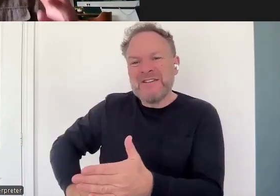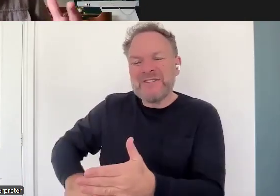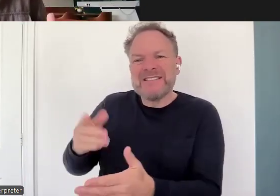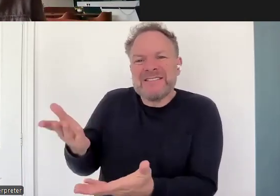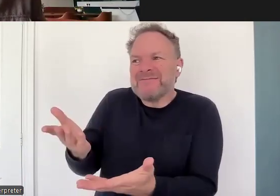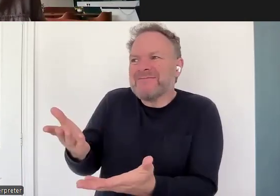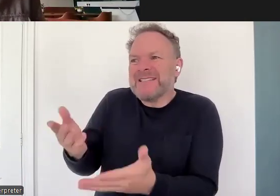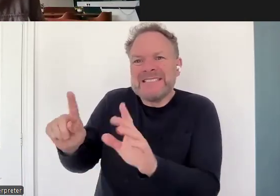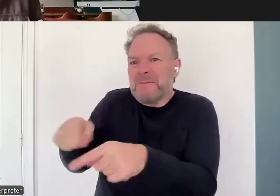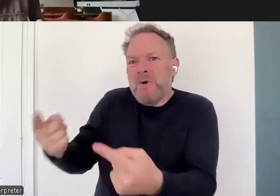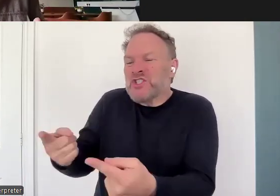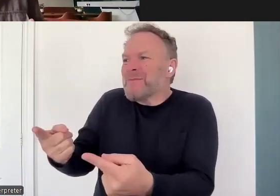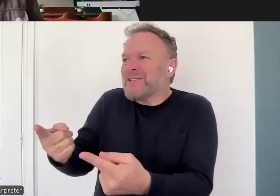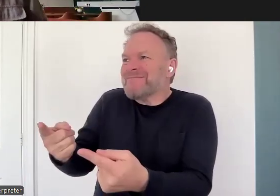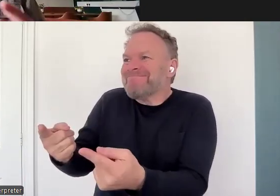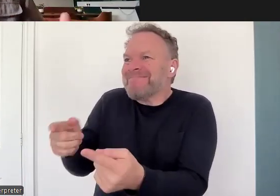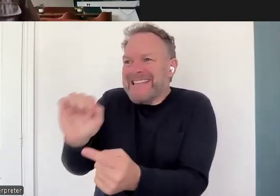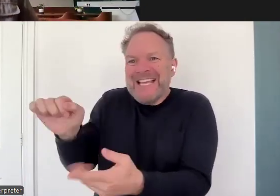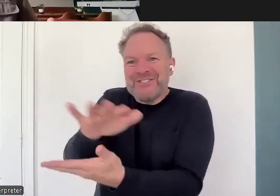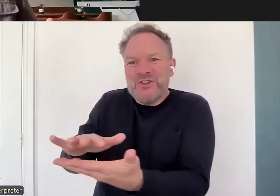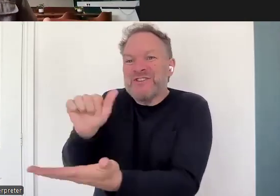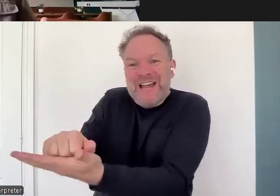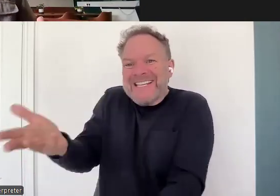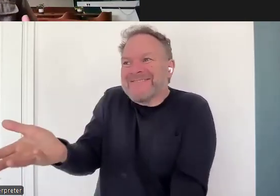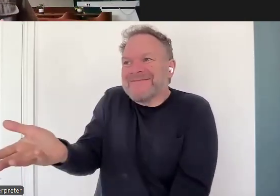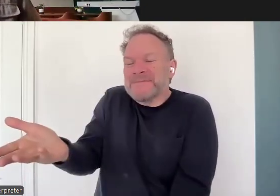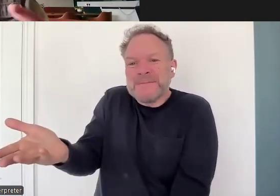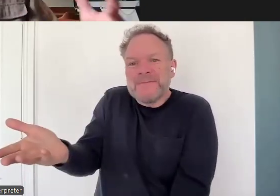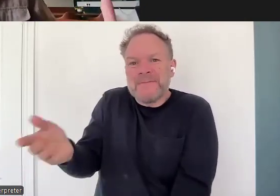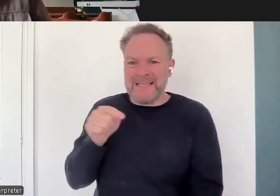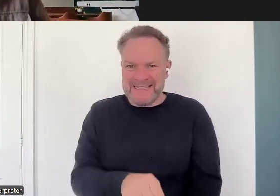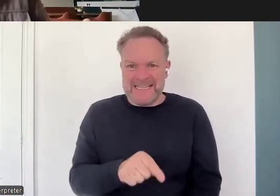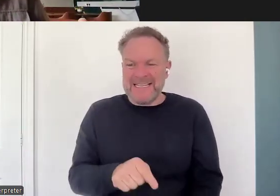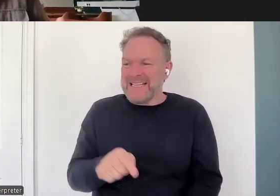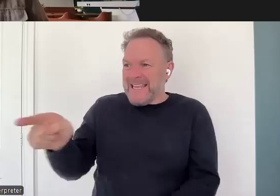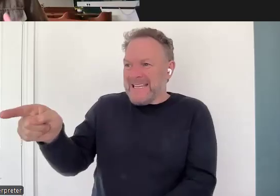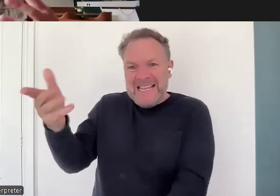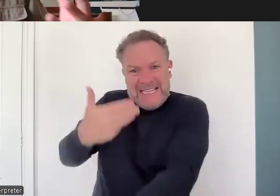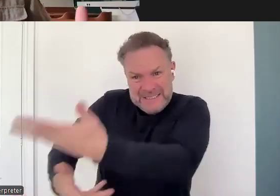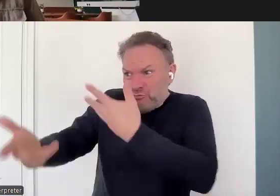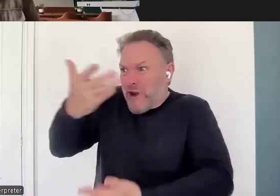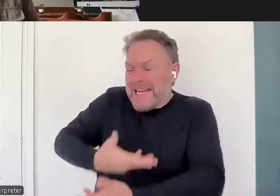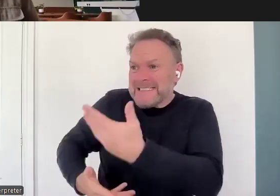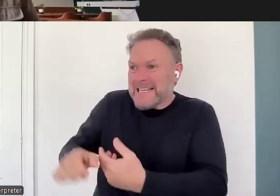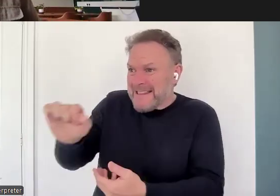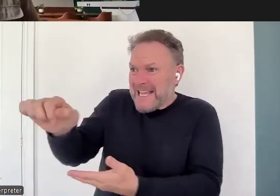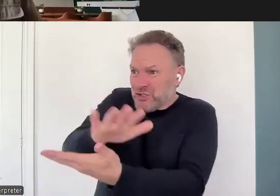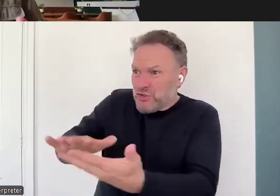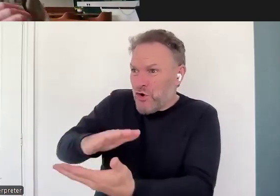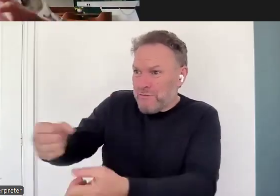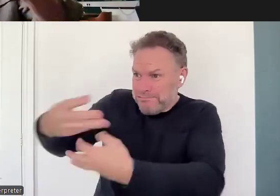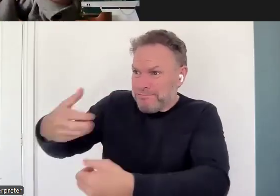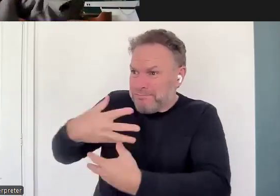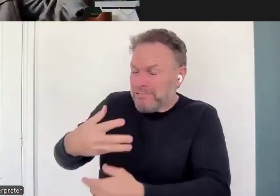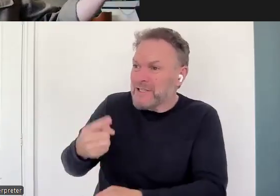It can't be broken down any further. Methodologies which allow people to express themselves, to share their stories, to